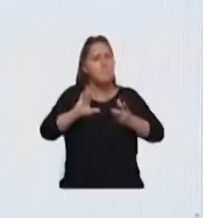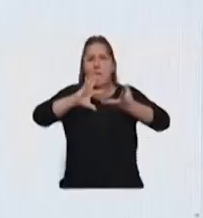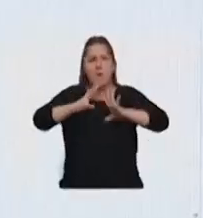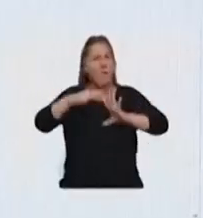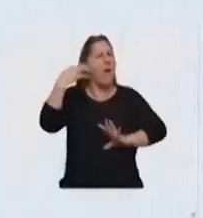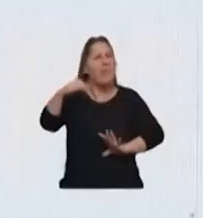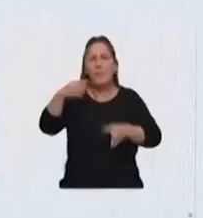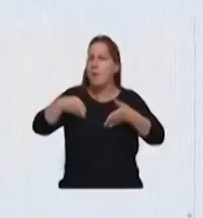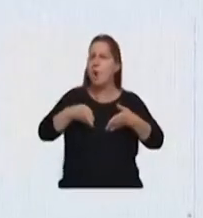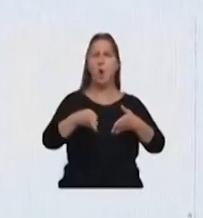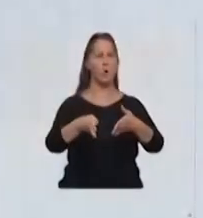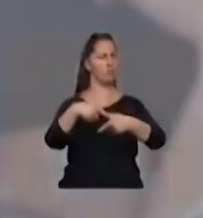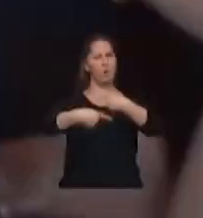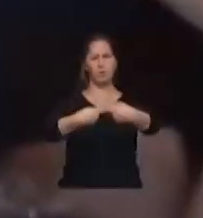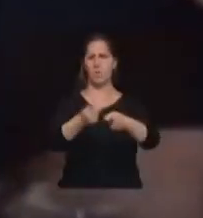Kirchner.